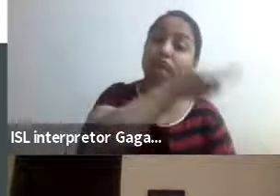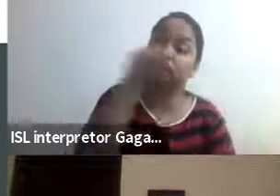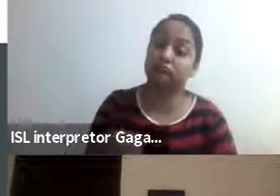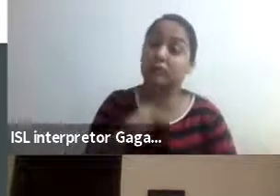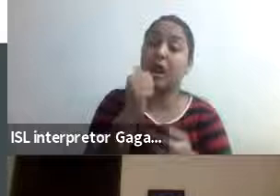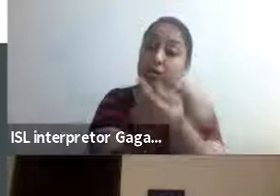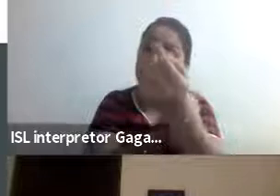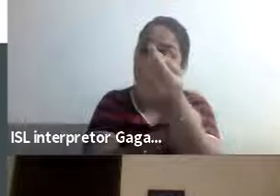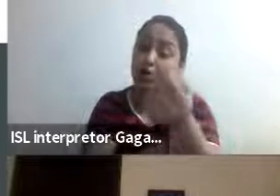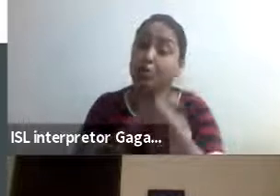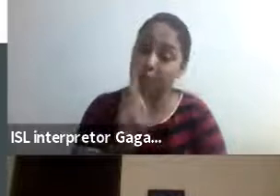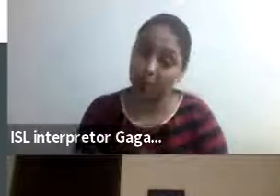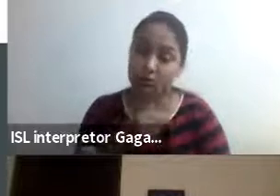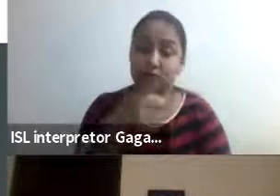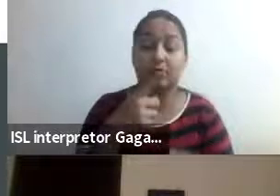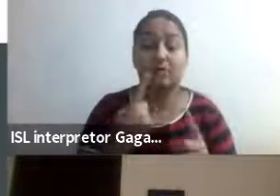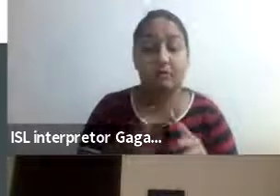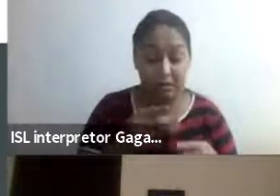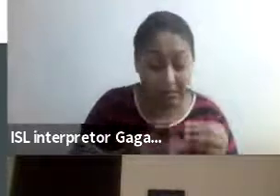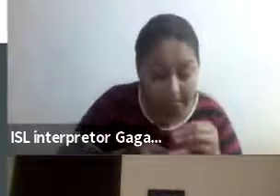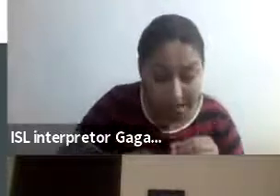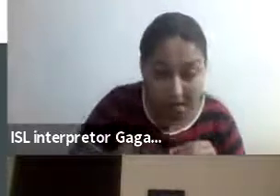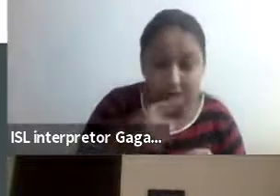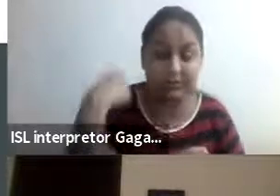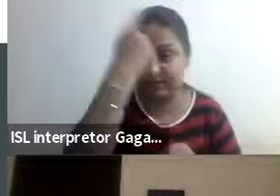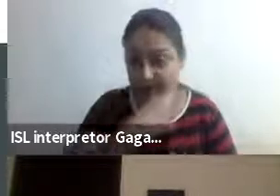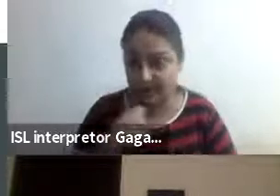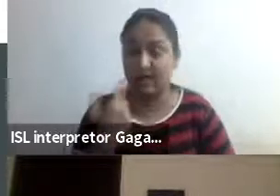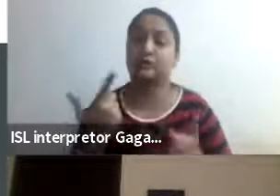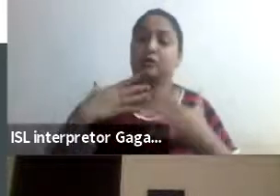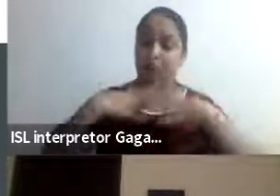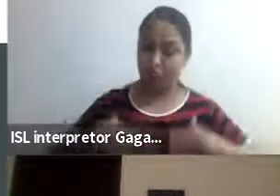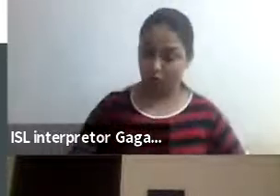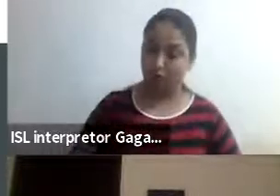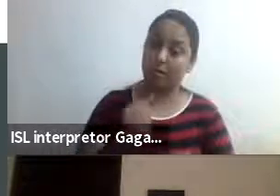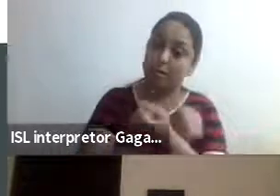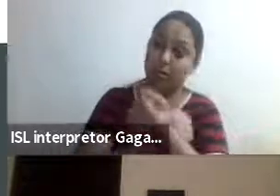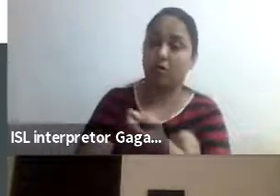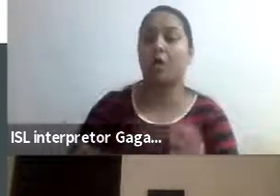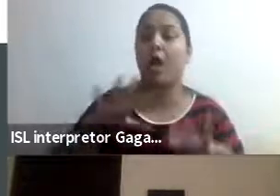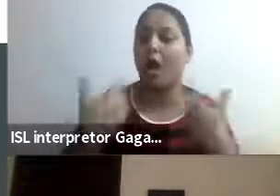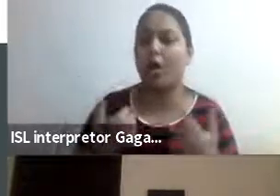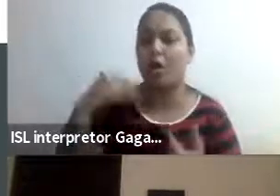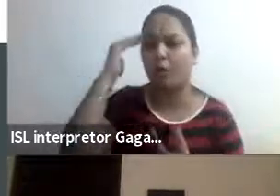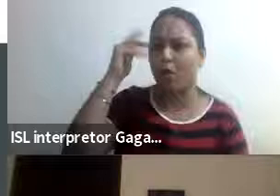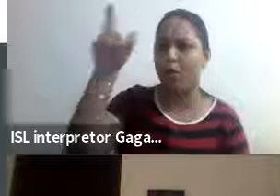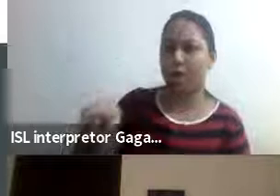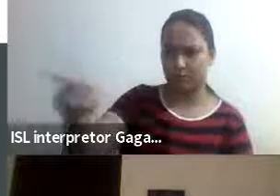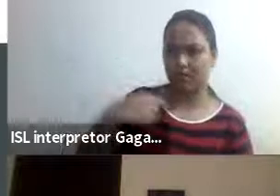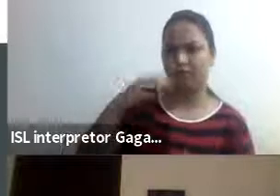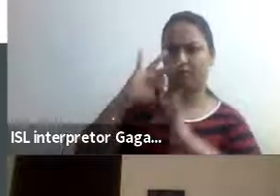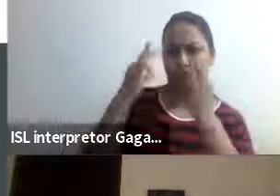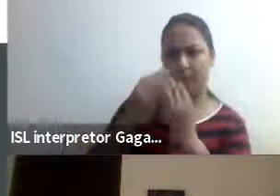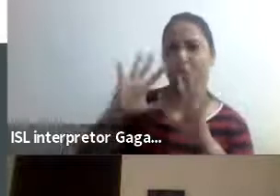that, when you pass, if you don't have tattoos on your face and your body, how will God recognize you in heaven? So it